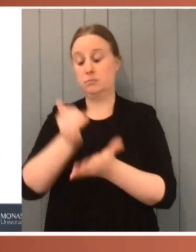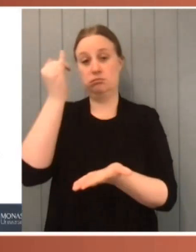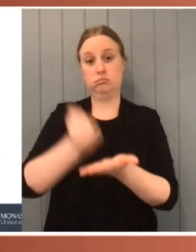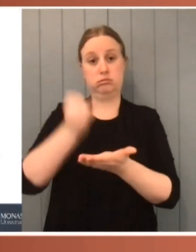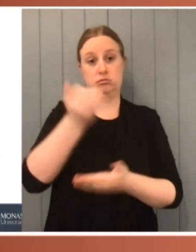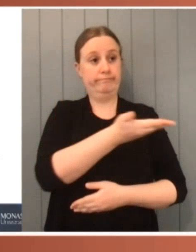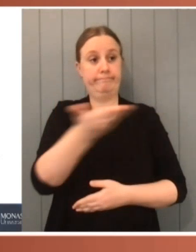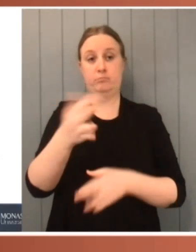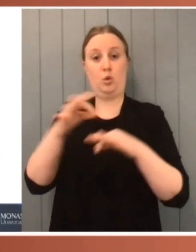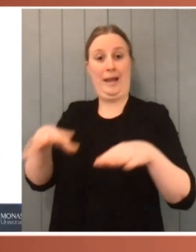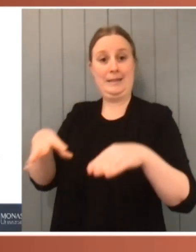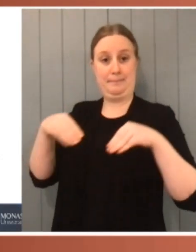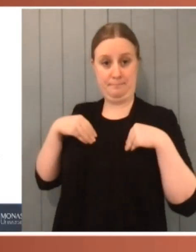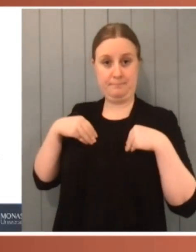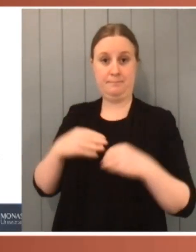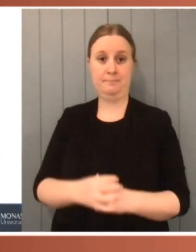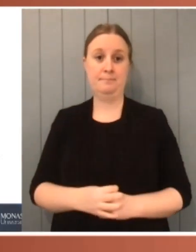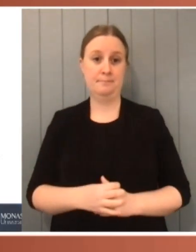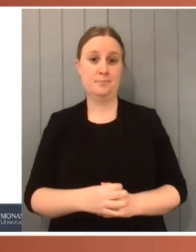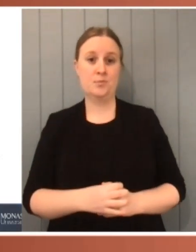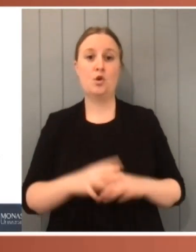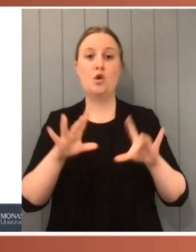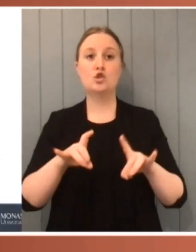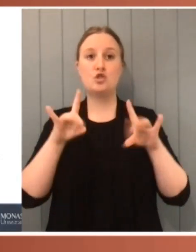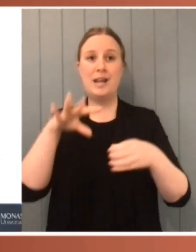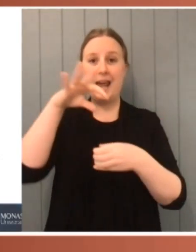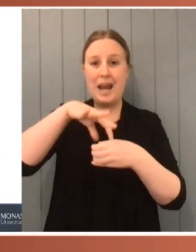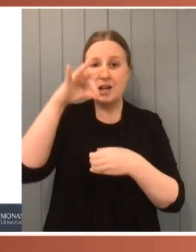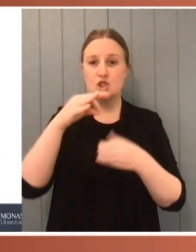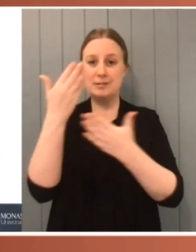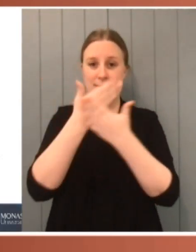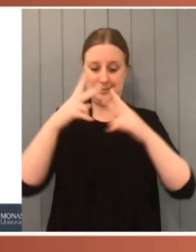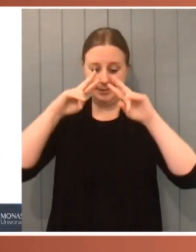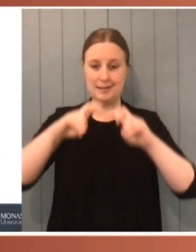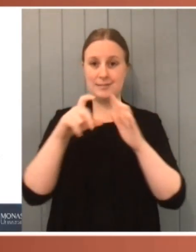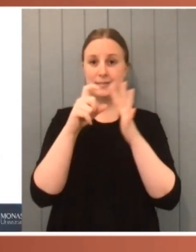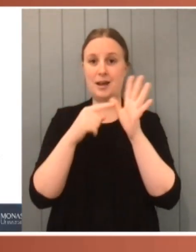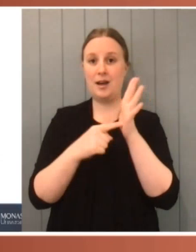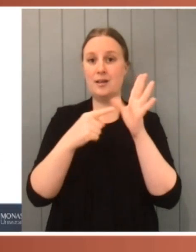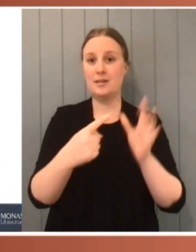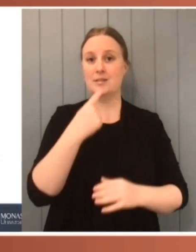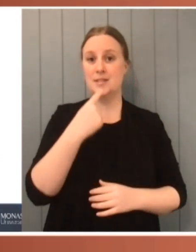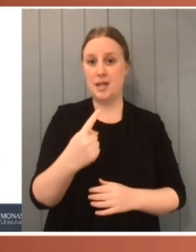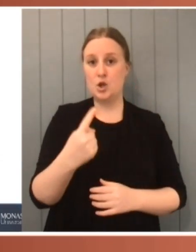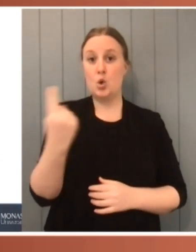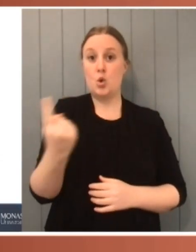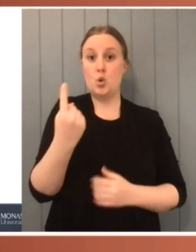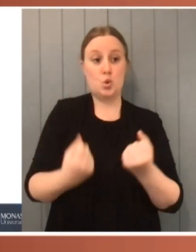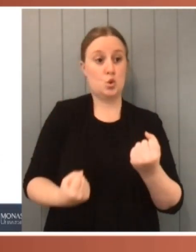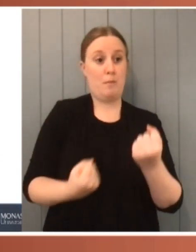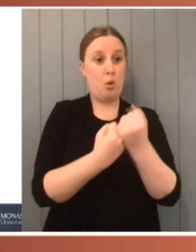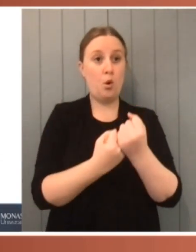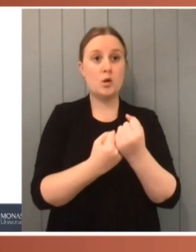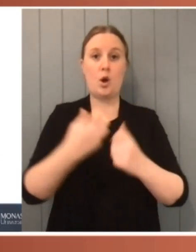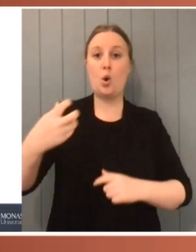contrary, Australian election study data indicates that support for compulsory voting had declined to a